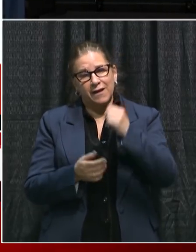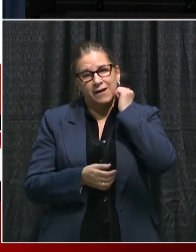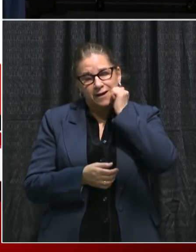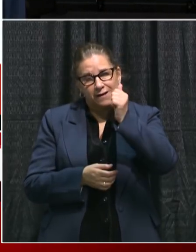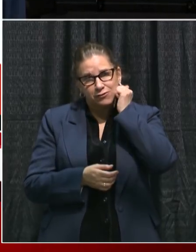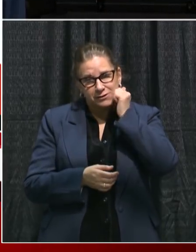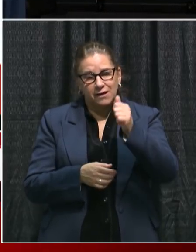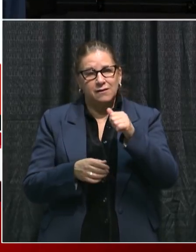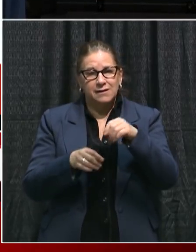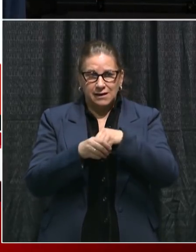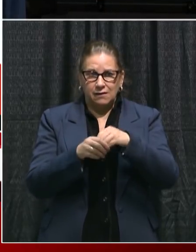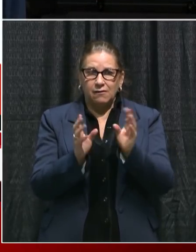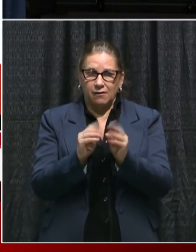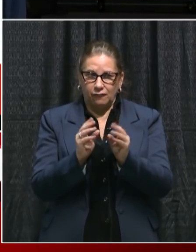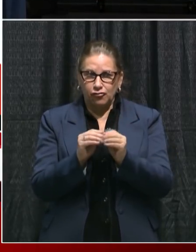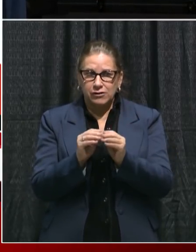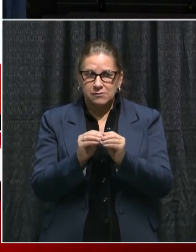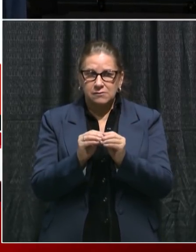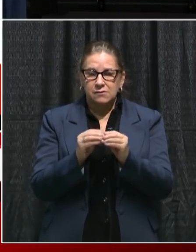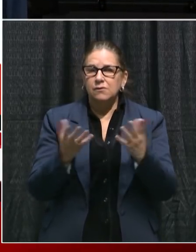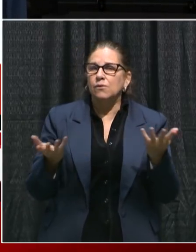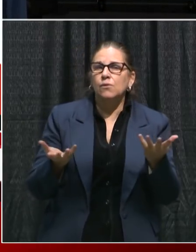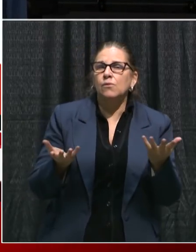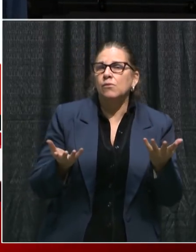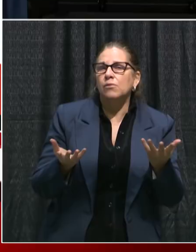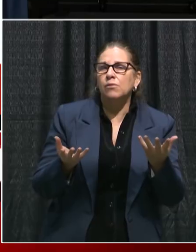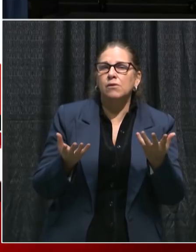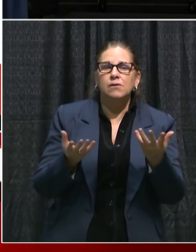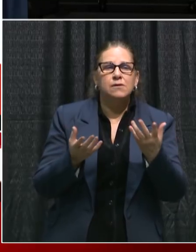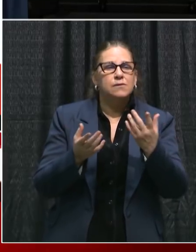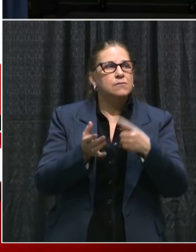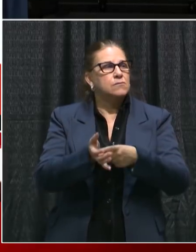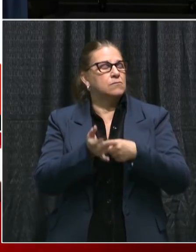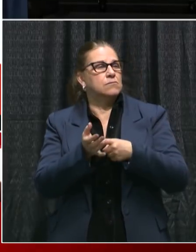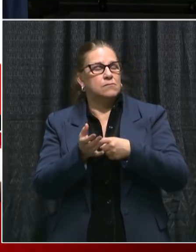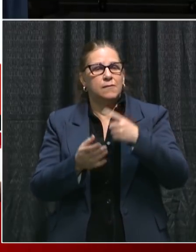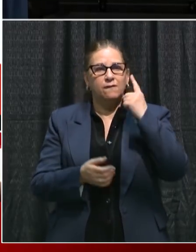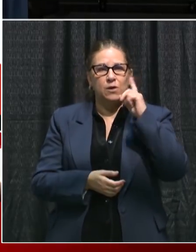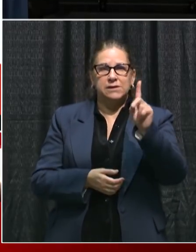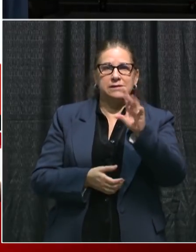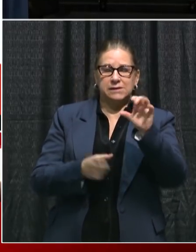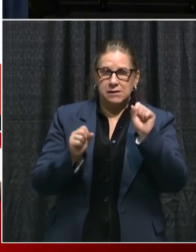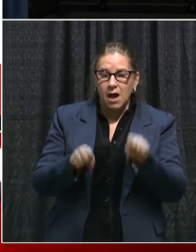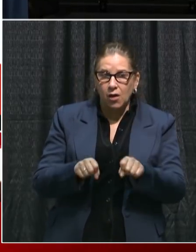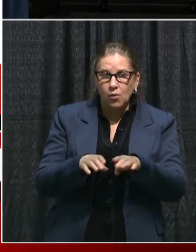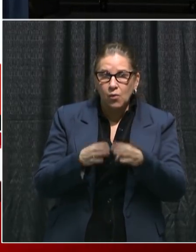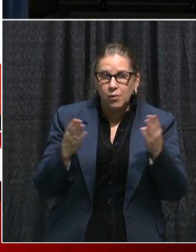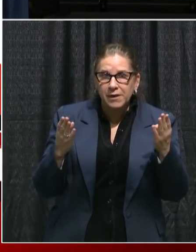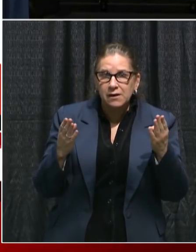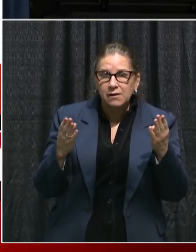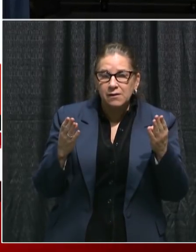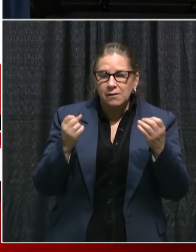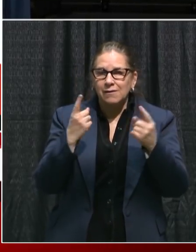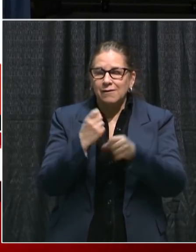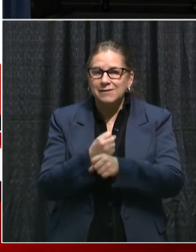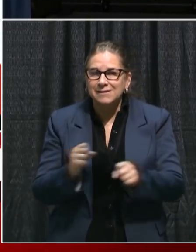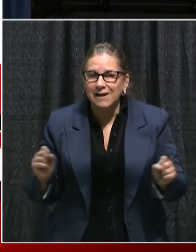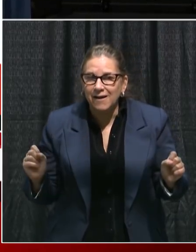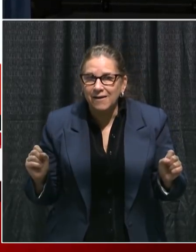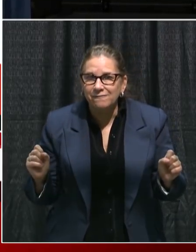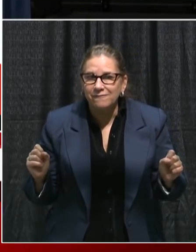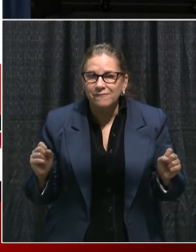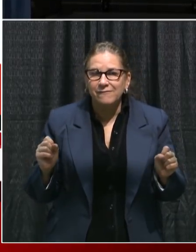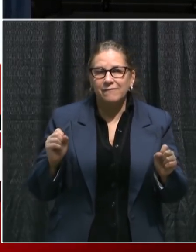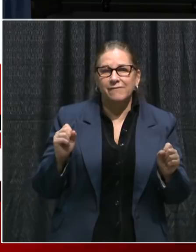take for the district to be able to safely begin a phased reopening. We